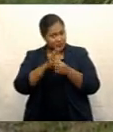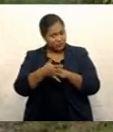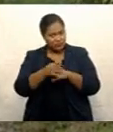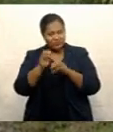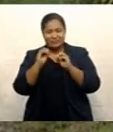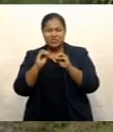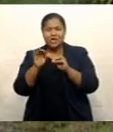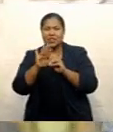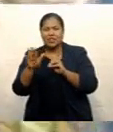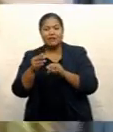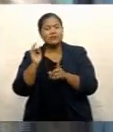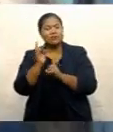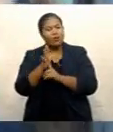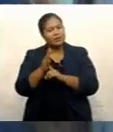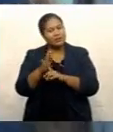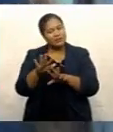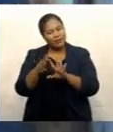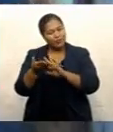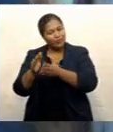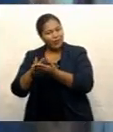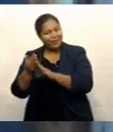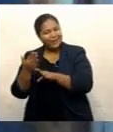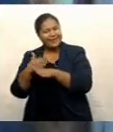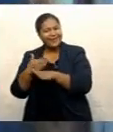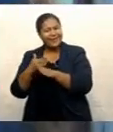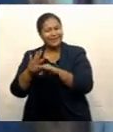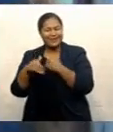of communal living.